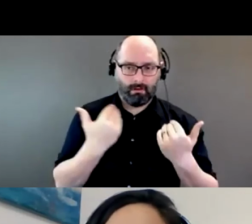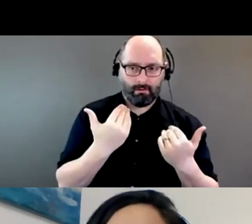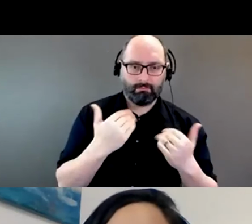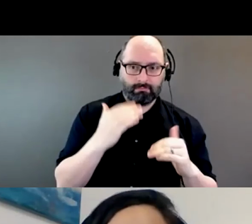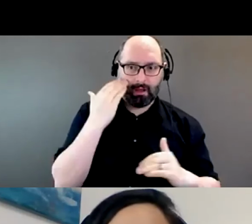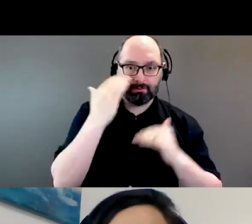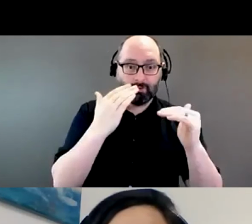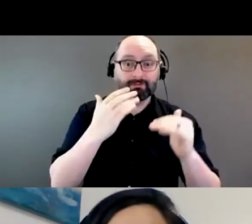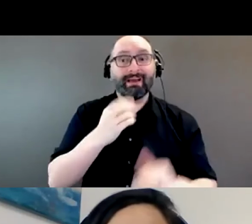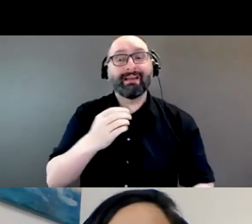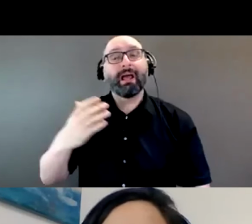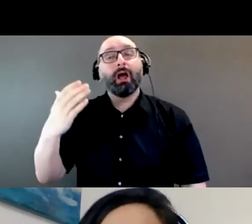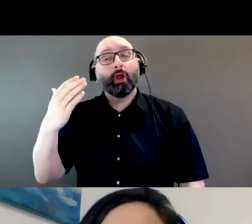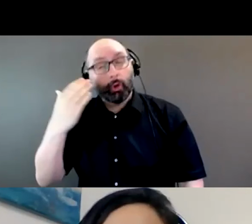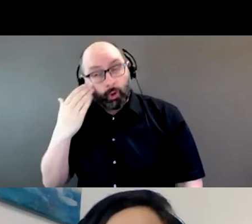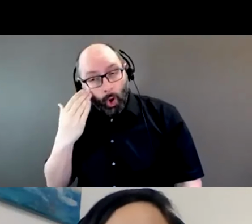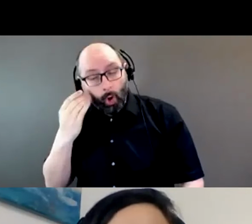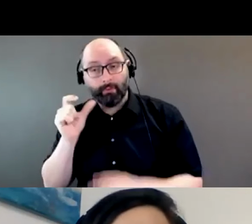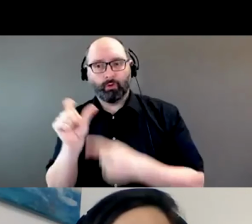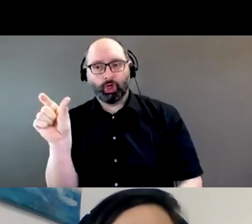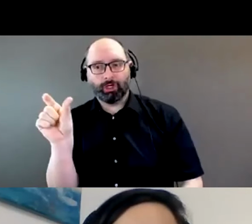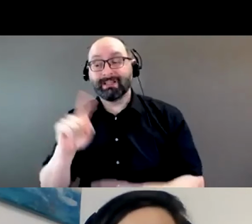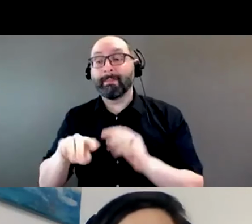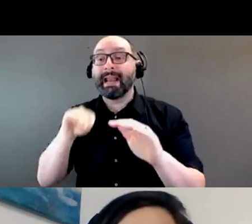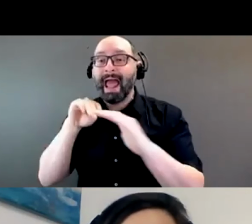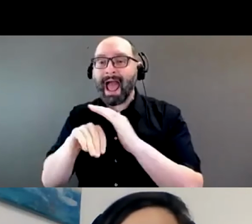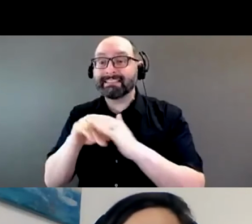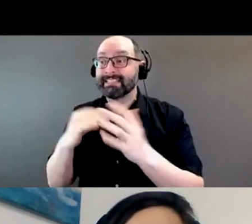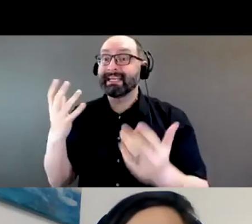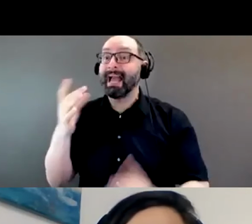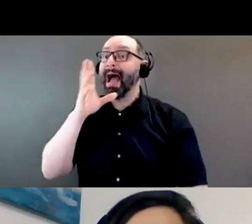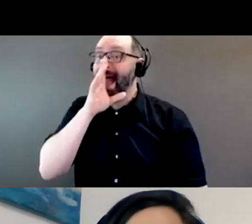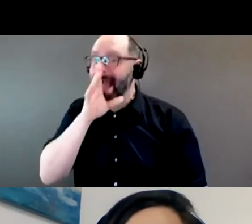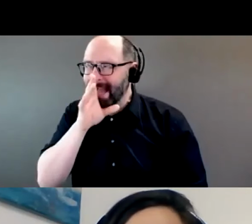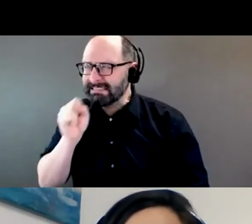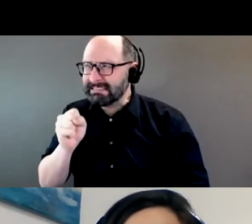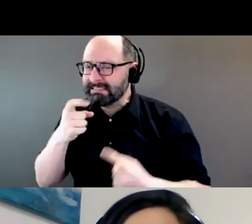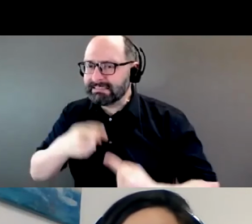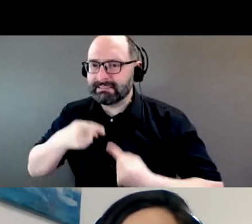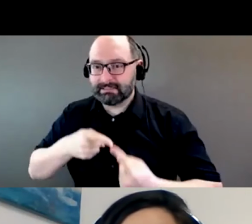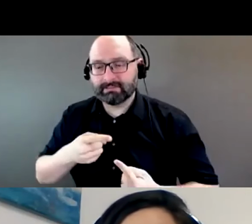they have the knowledge of the words, but accessing them in a conversation might be difficult.